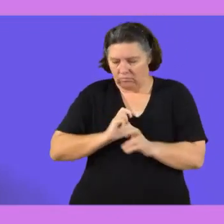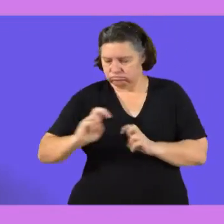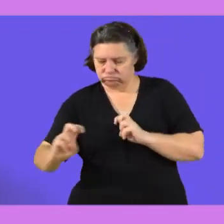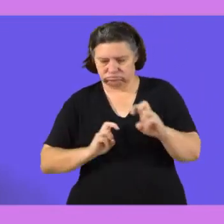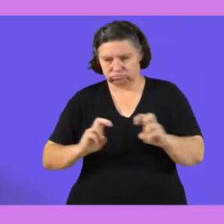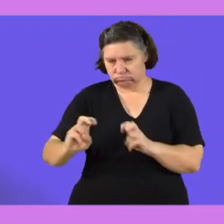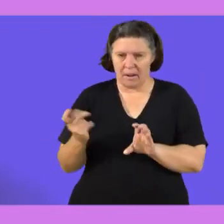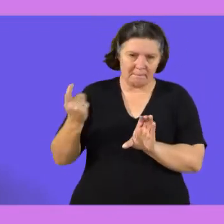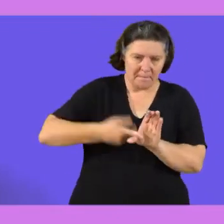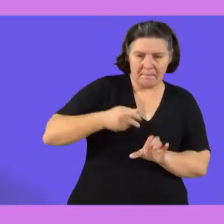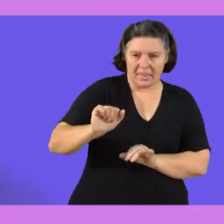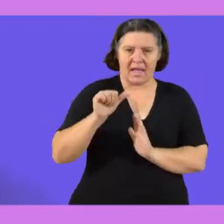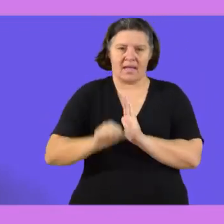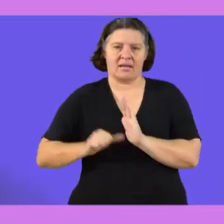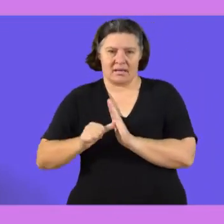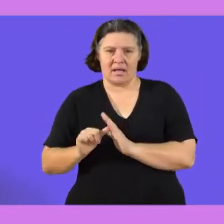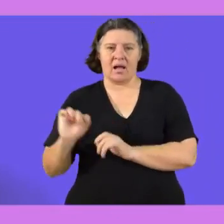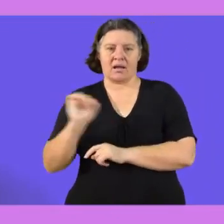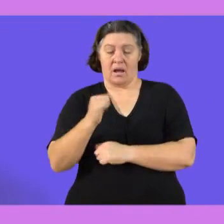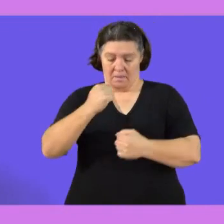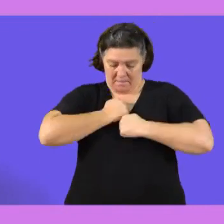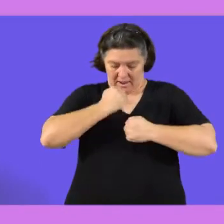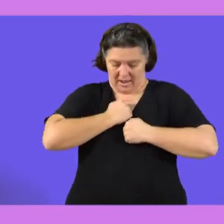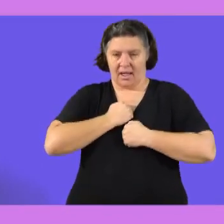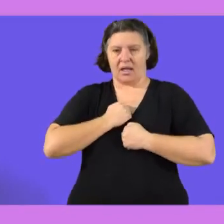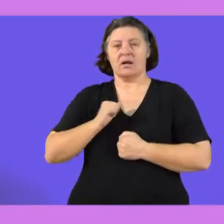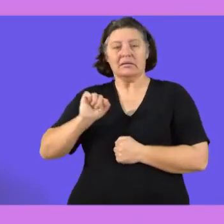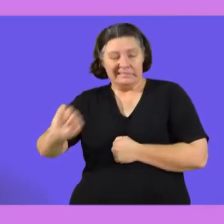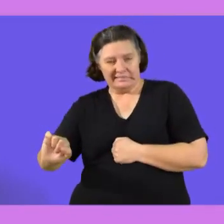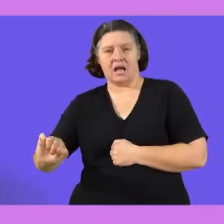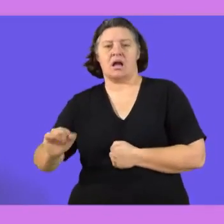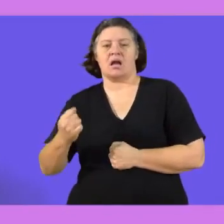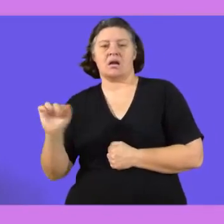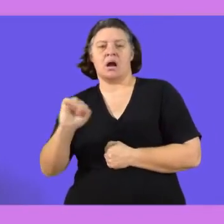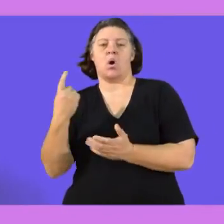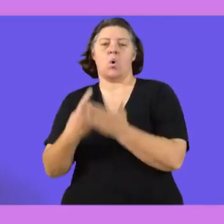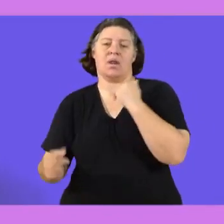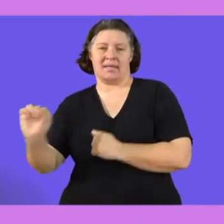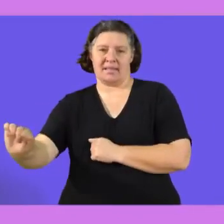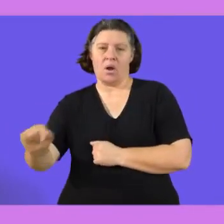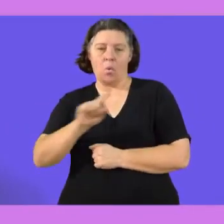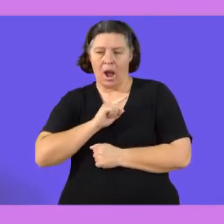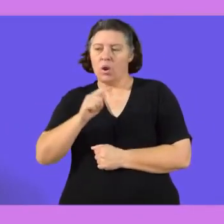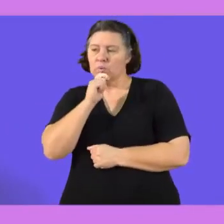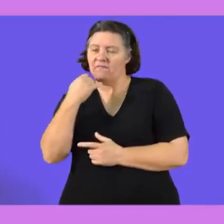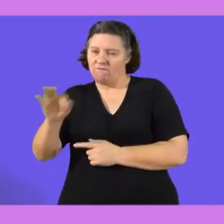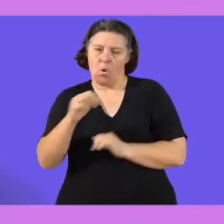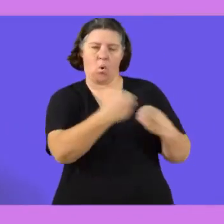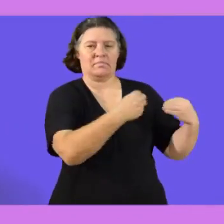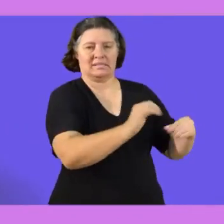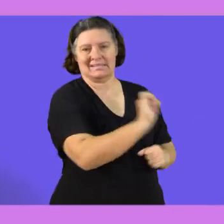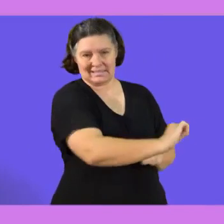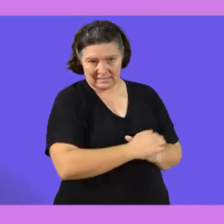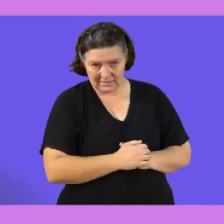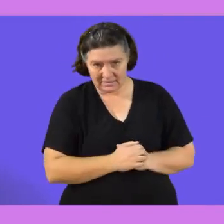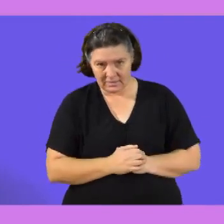the fixed cost of operating, fueling, and maintaining their own vehicle while it is being used for business,